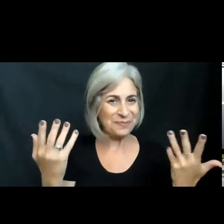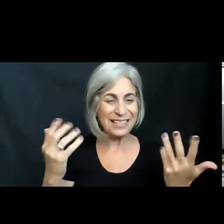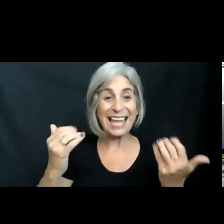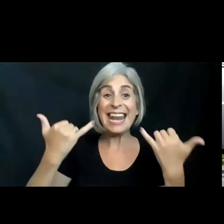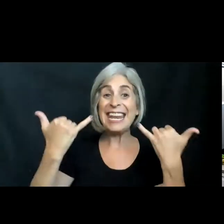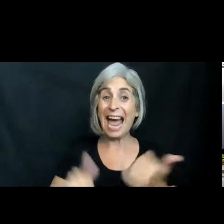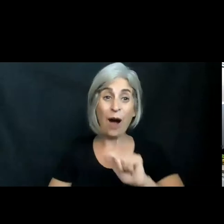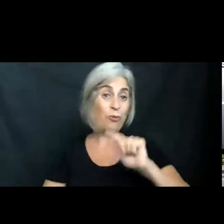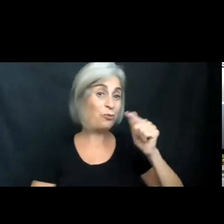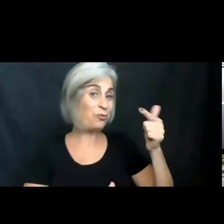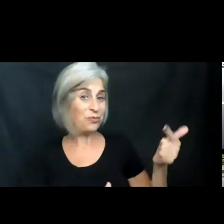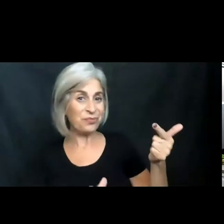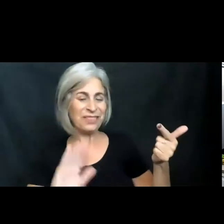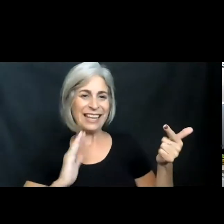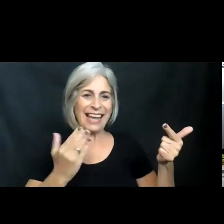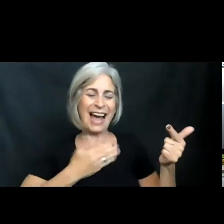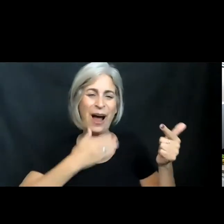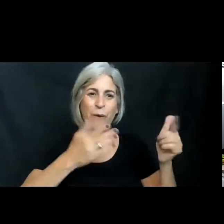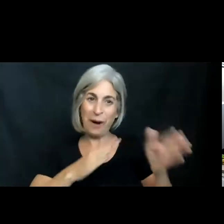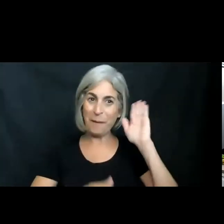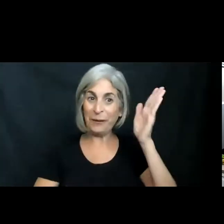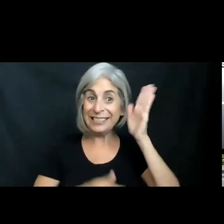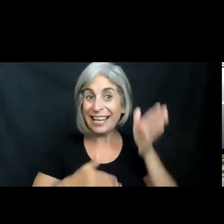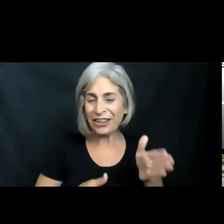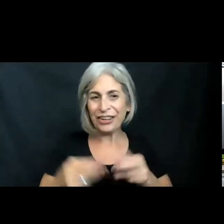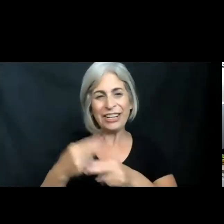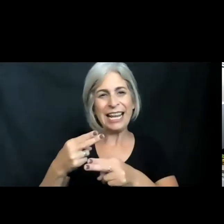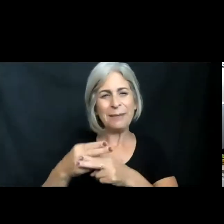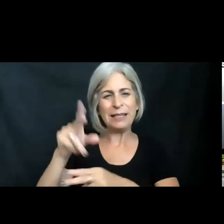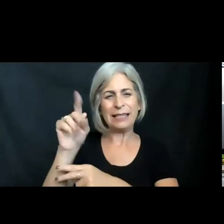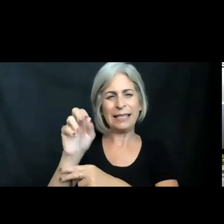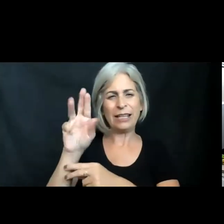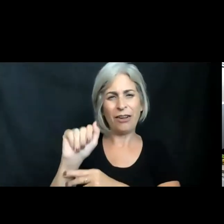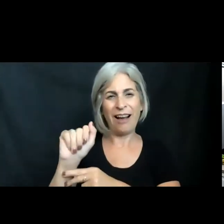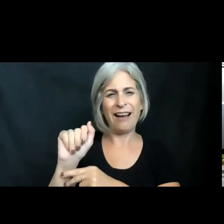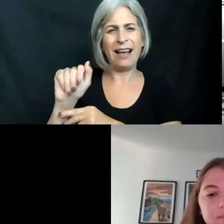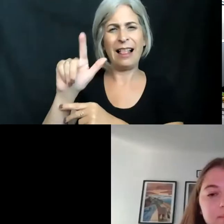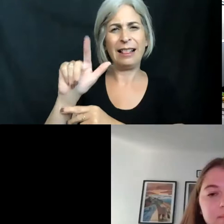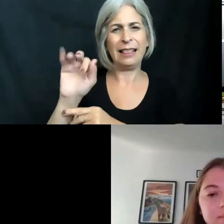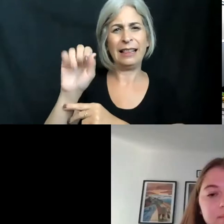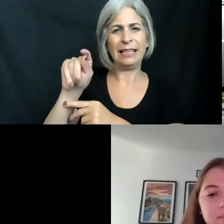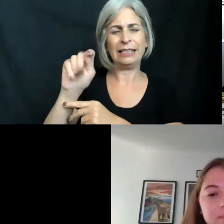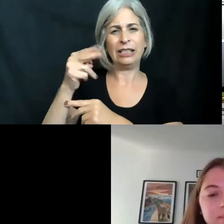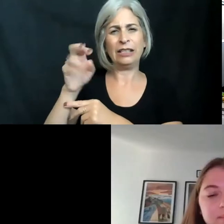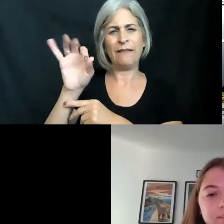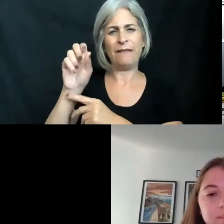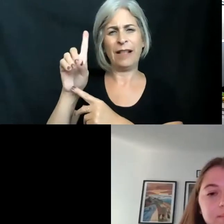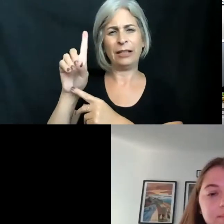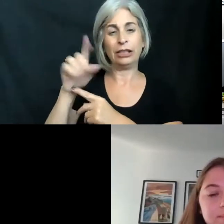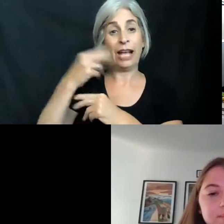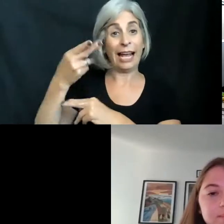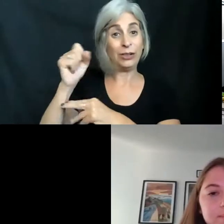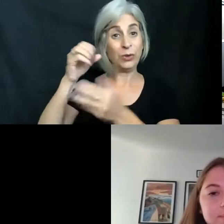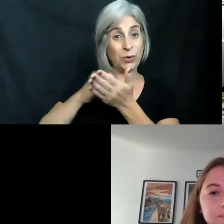turn it over to our main presenter. Her name is Kira Lichtenfeld. Kira is a high school student